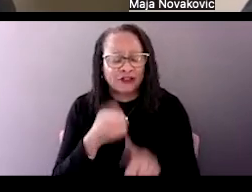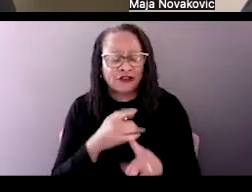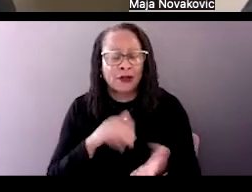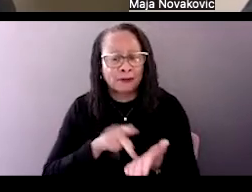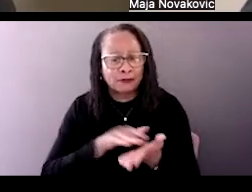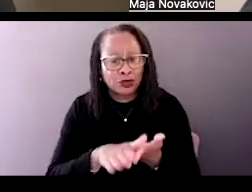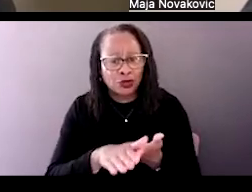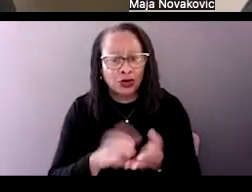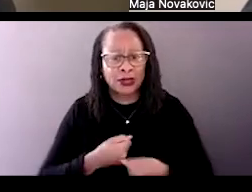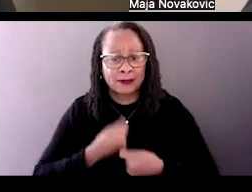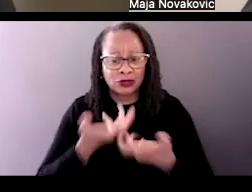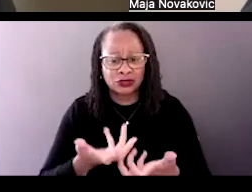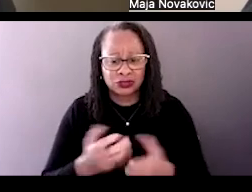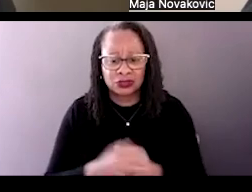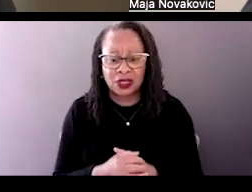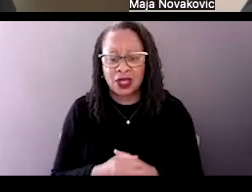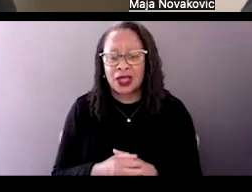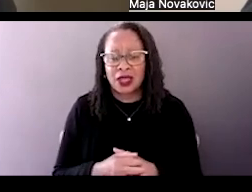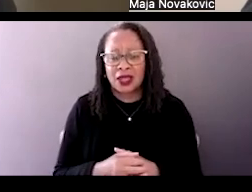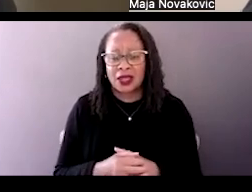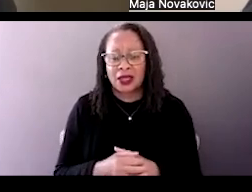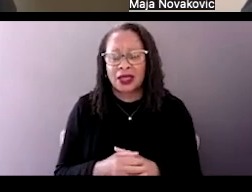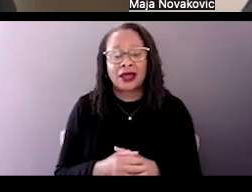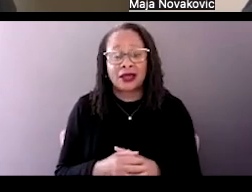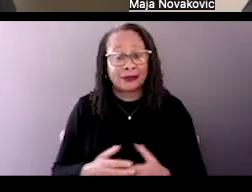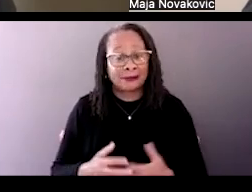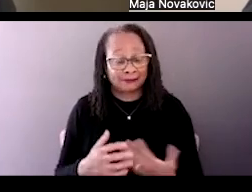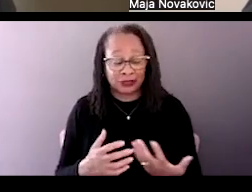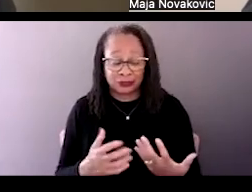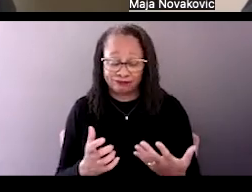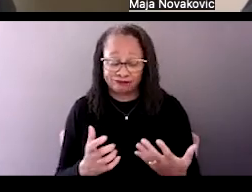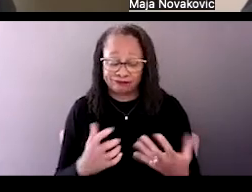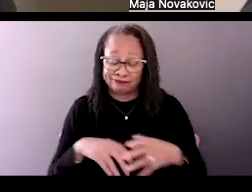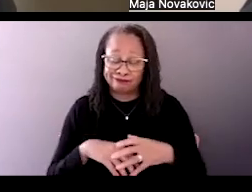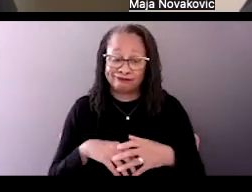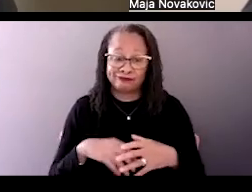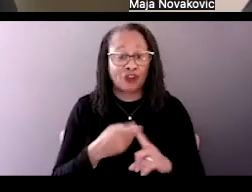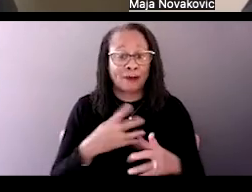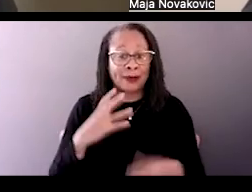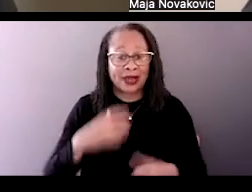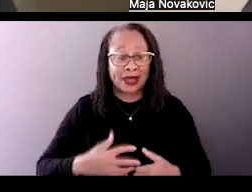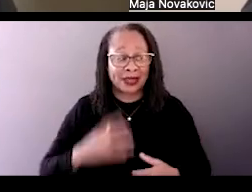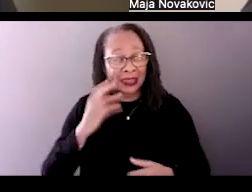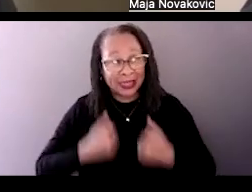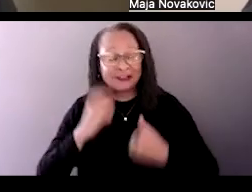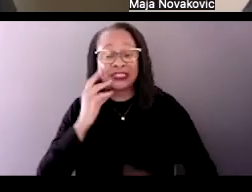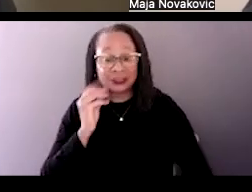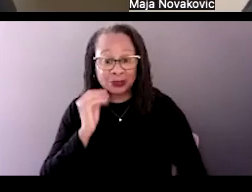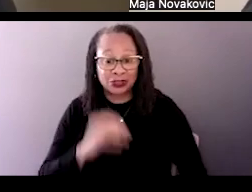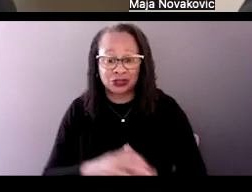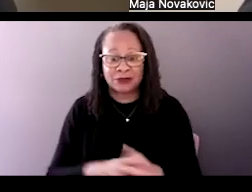was experienced, lived, distanced from, reimagined,